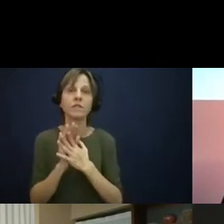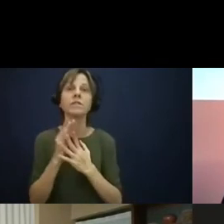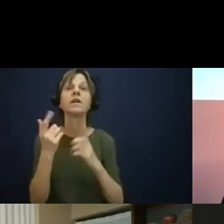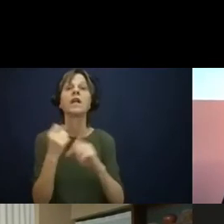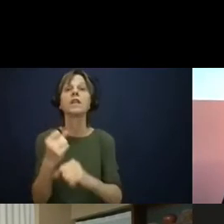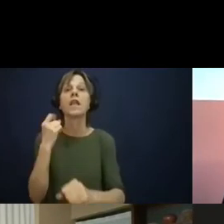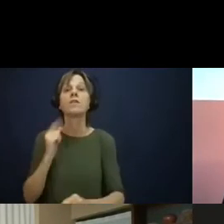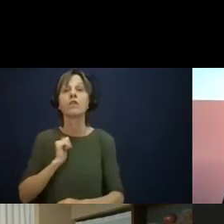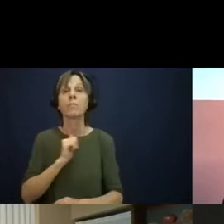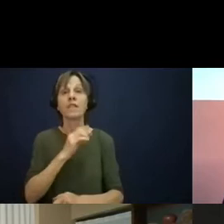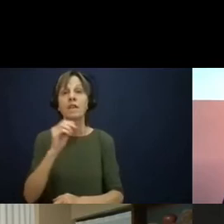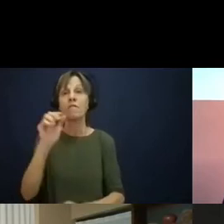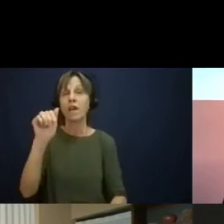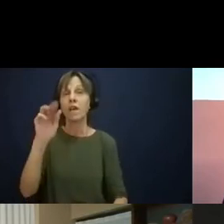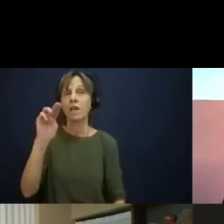we